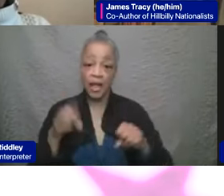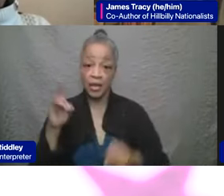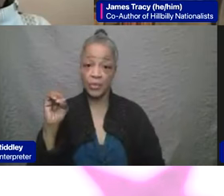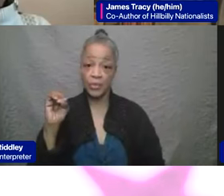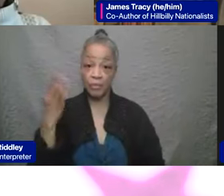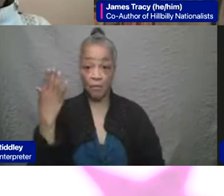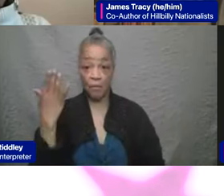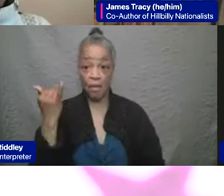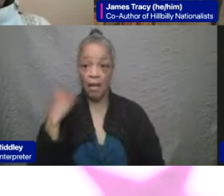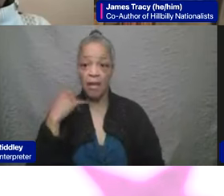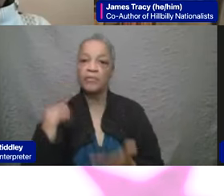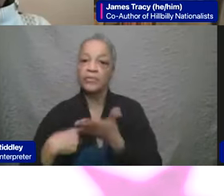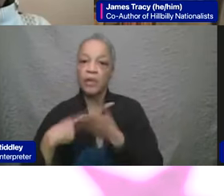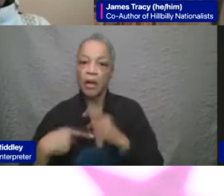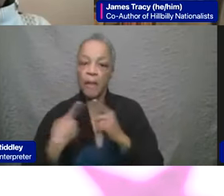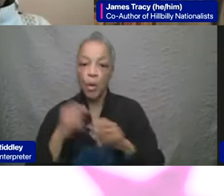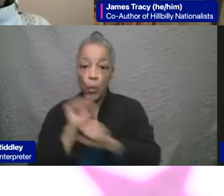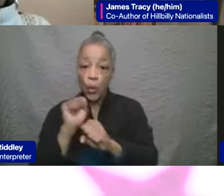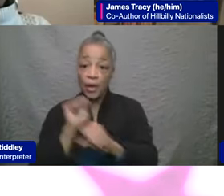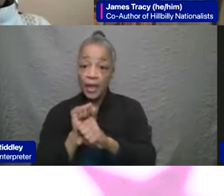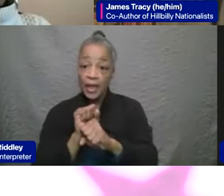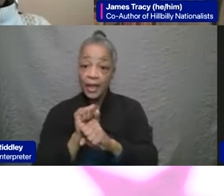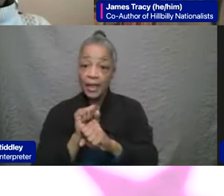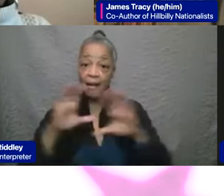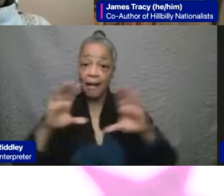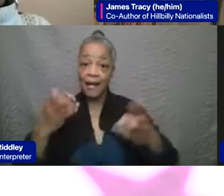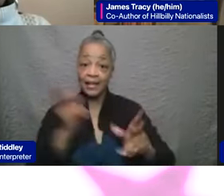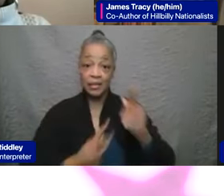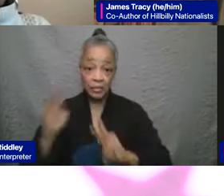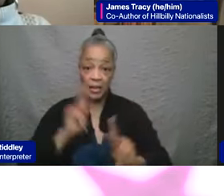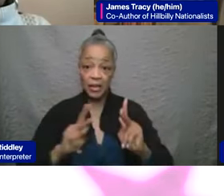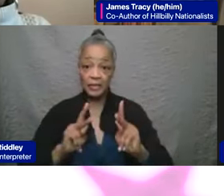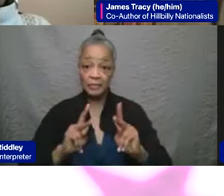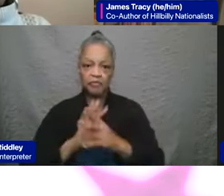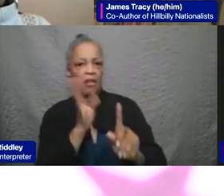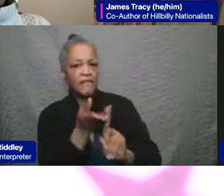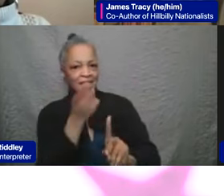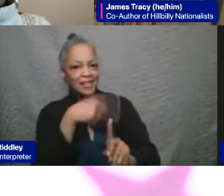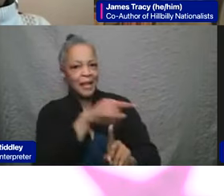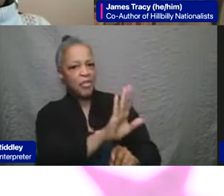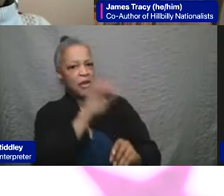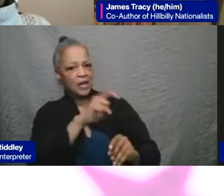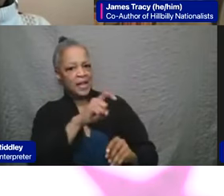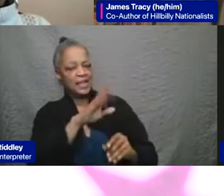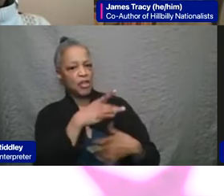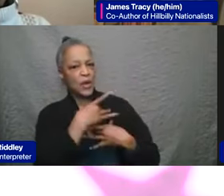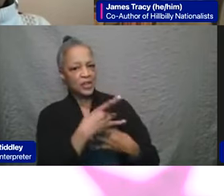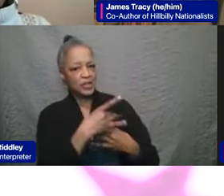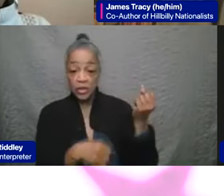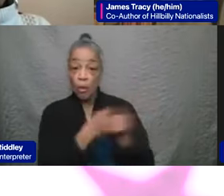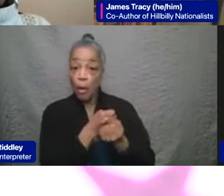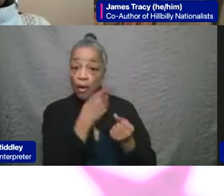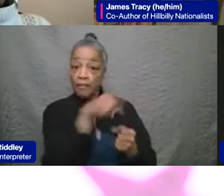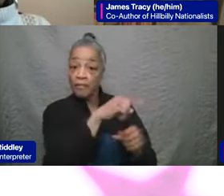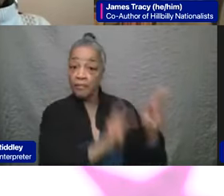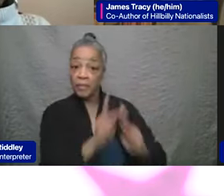it is talking about working and with working class people, convincing them of their needs and interests, supporting them in terms